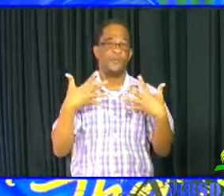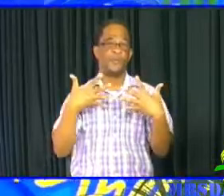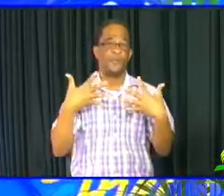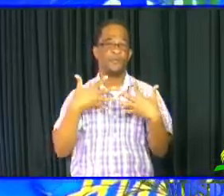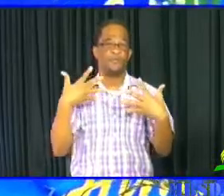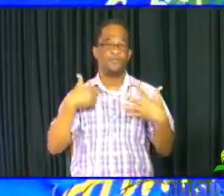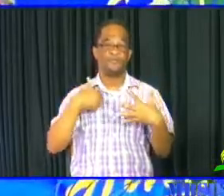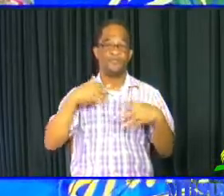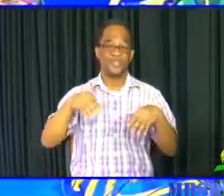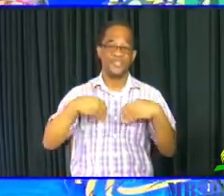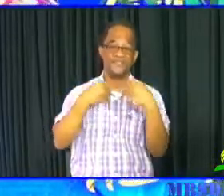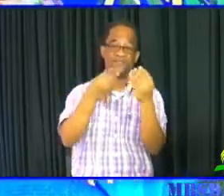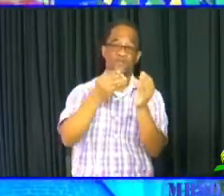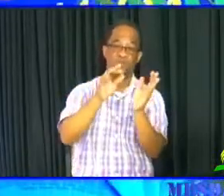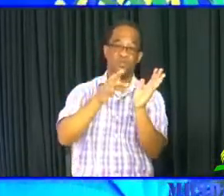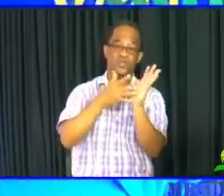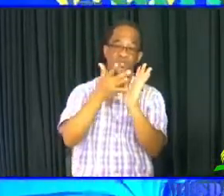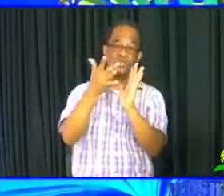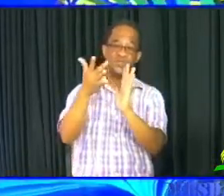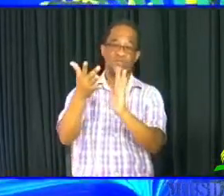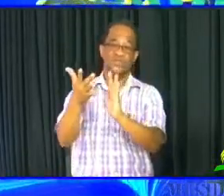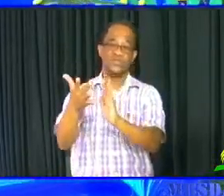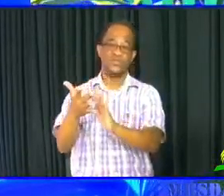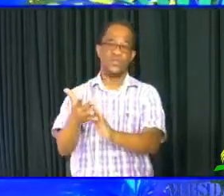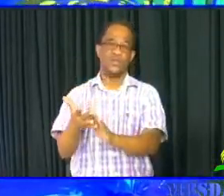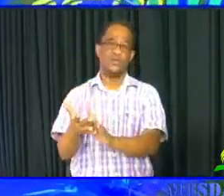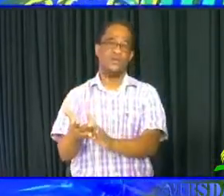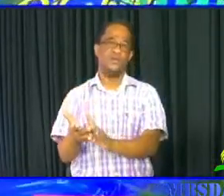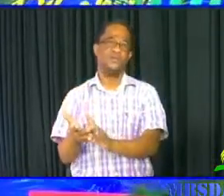fears. I give you